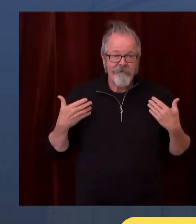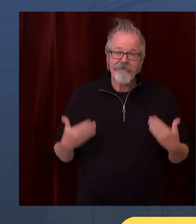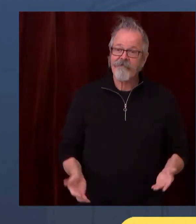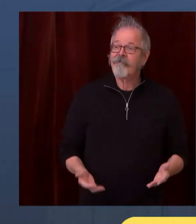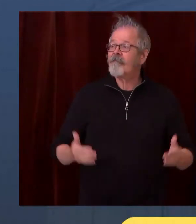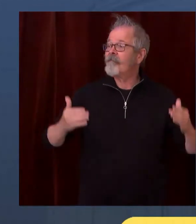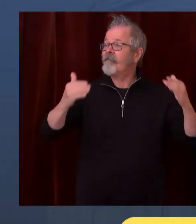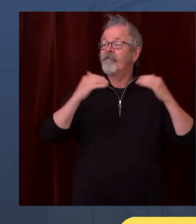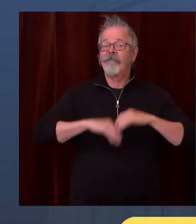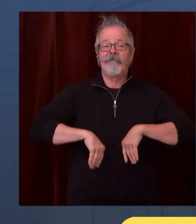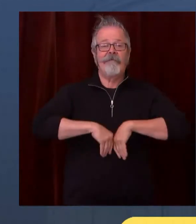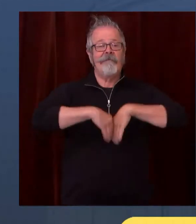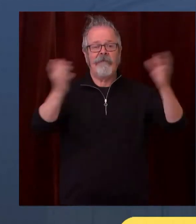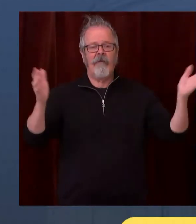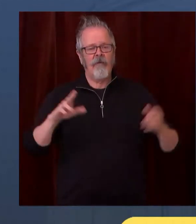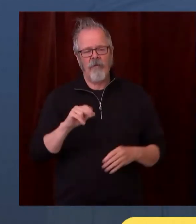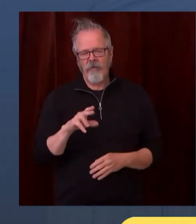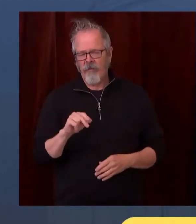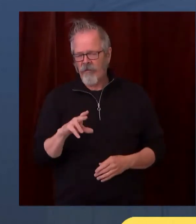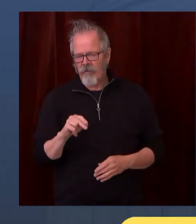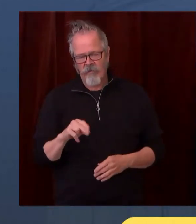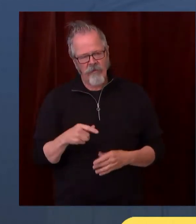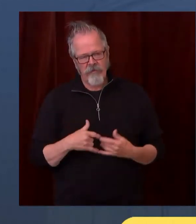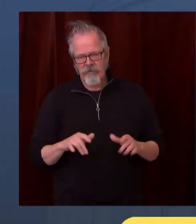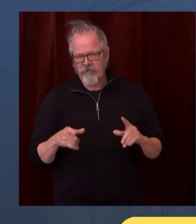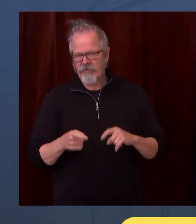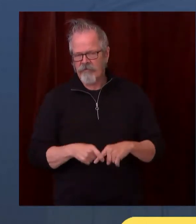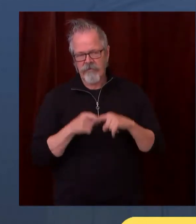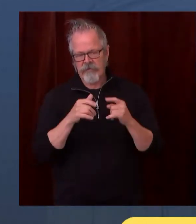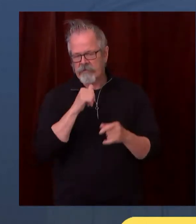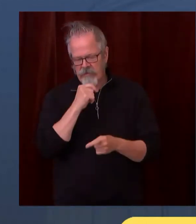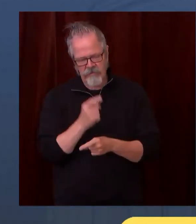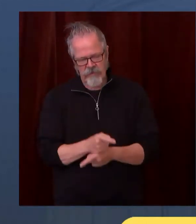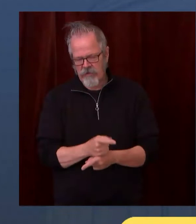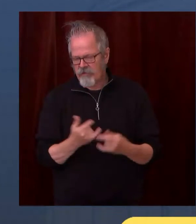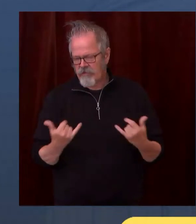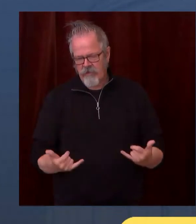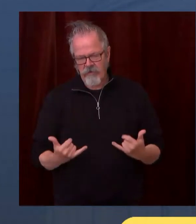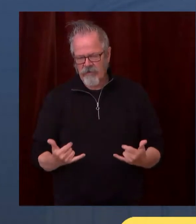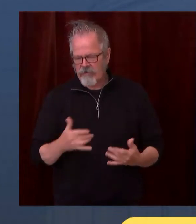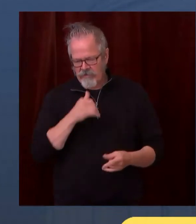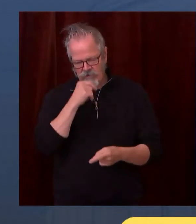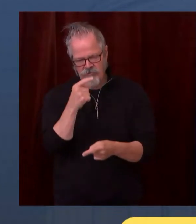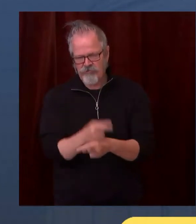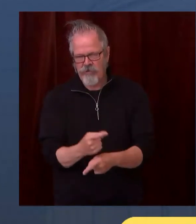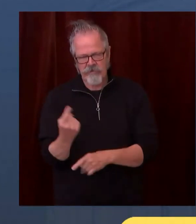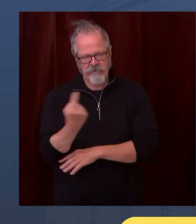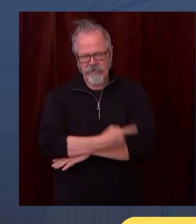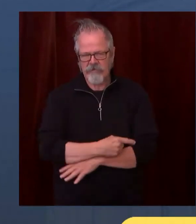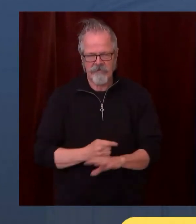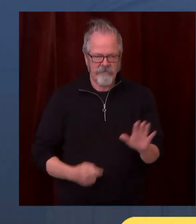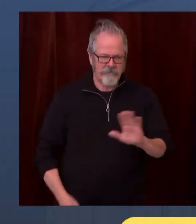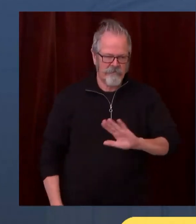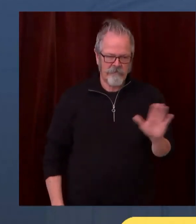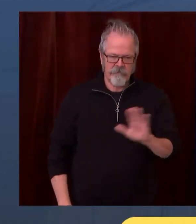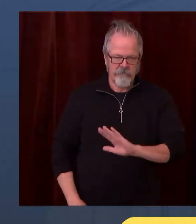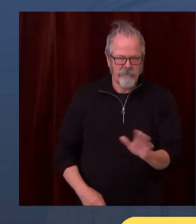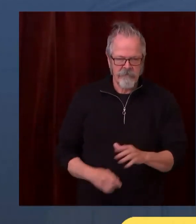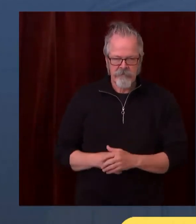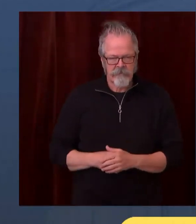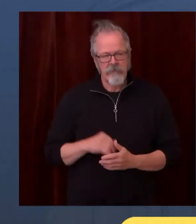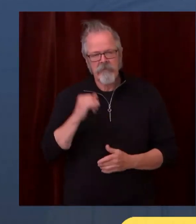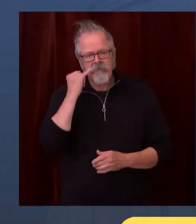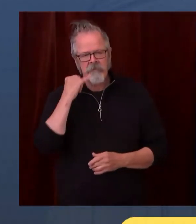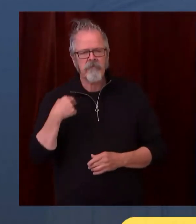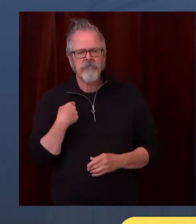determine what the measures are that are possible. We also to continue to talk to businesses about their plans. And